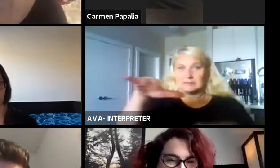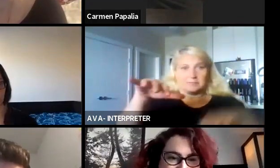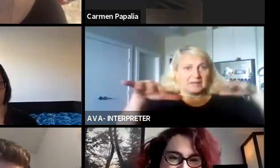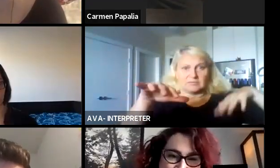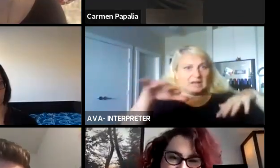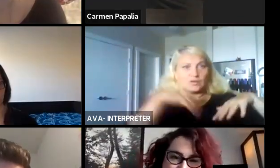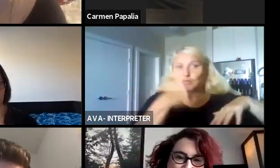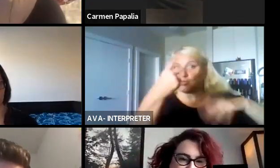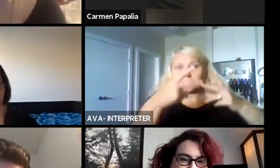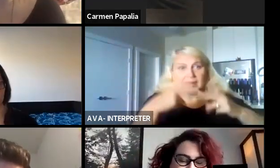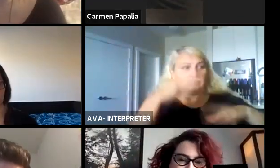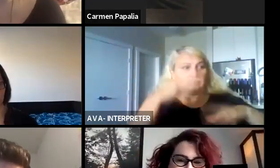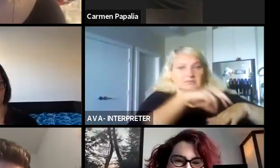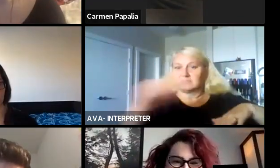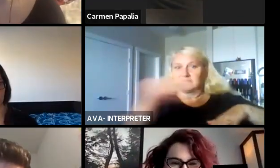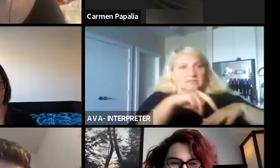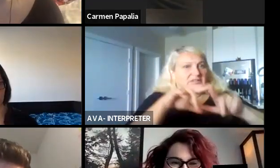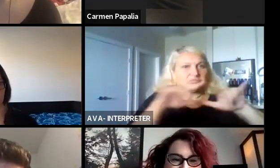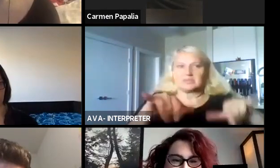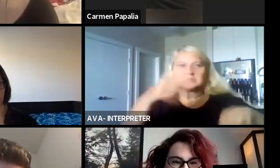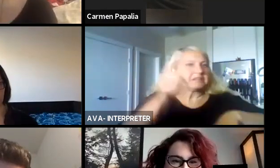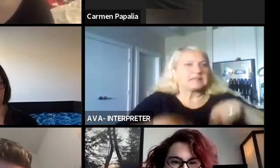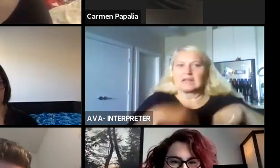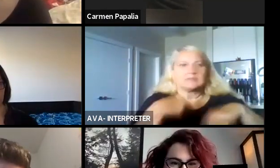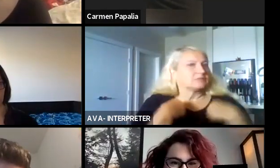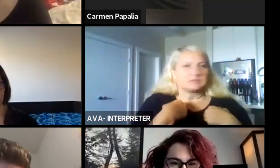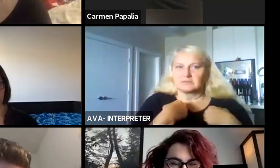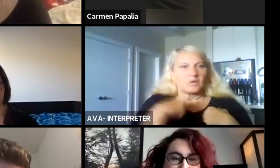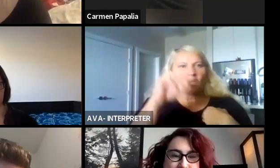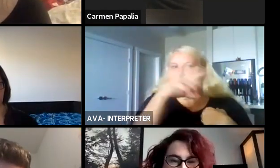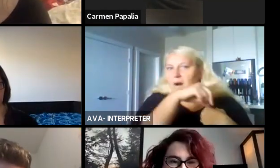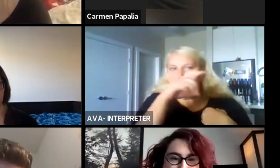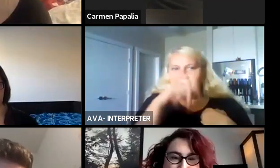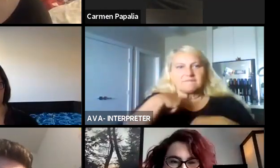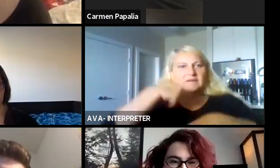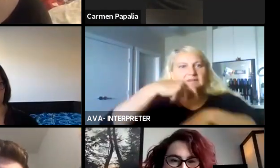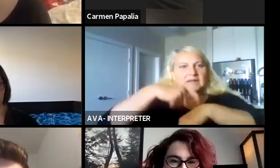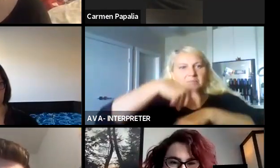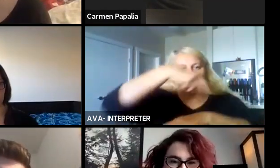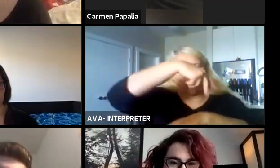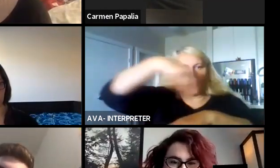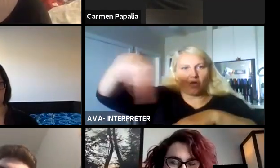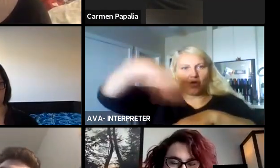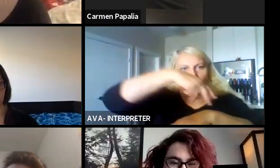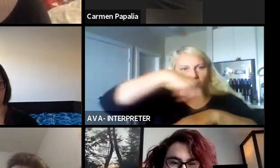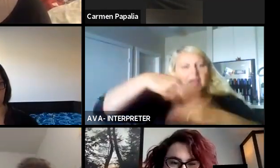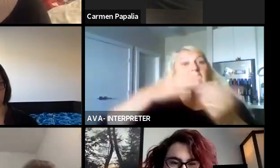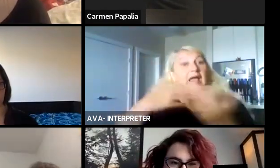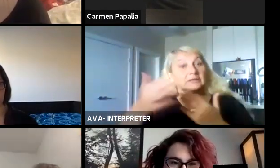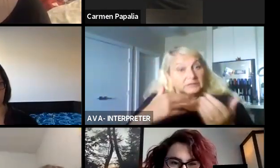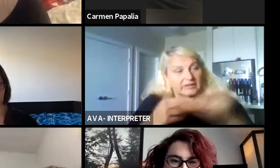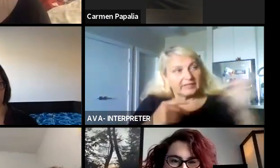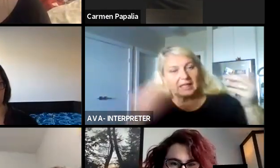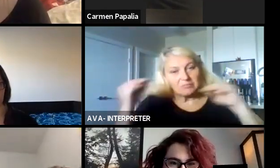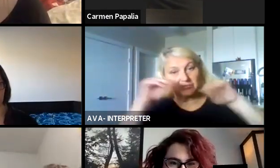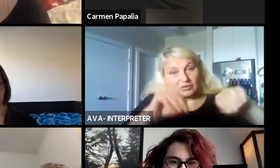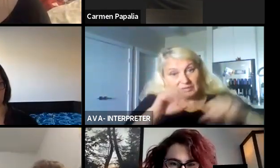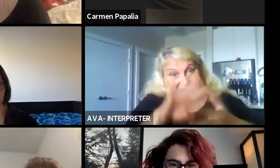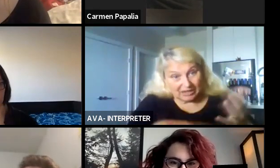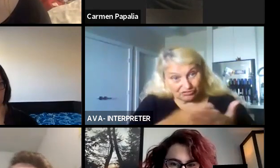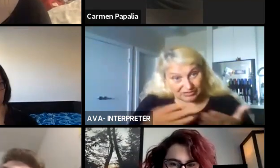simultaneously or to go directly to one space. There had to be walking time involved. And they scheduled with that in mind.